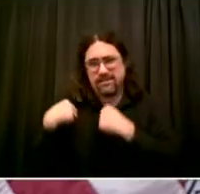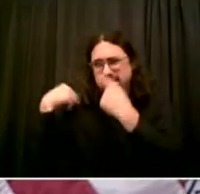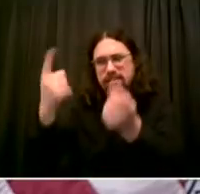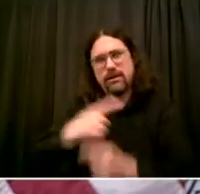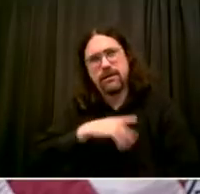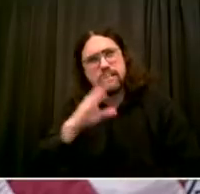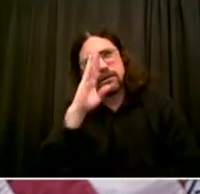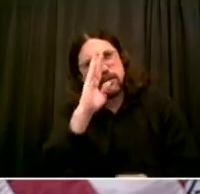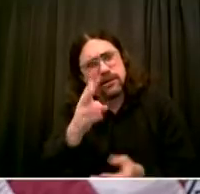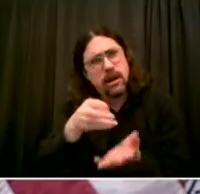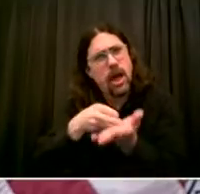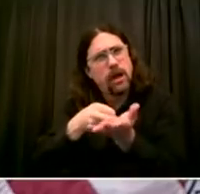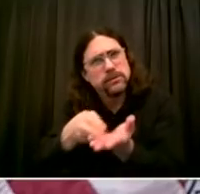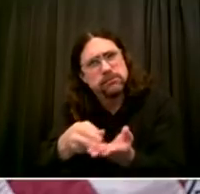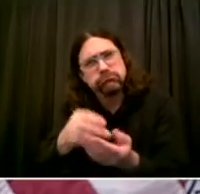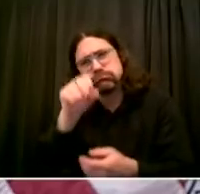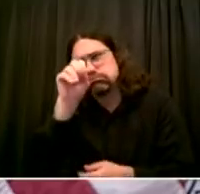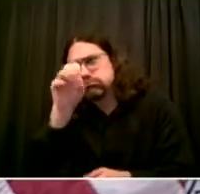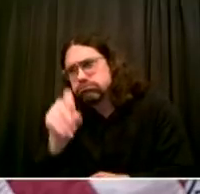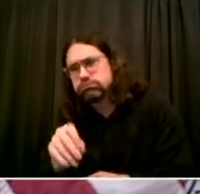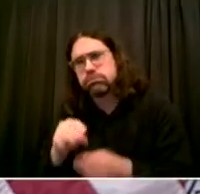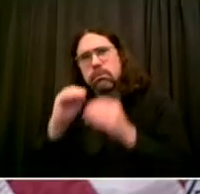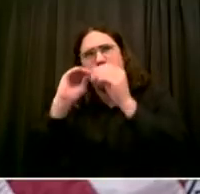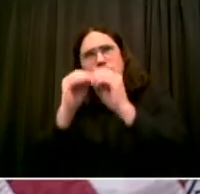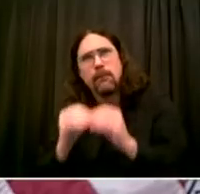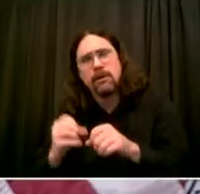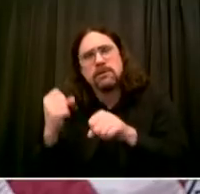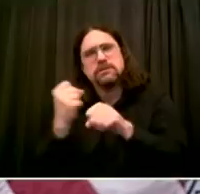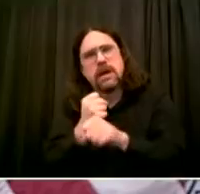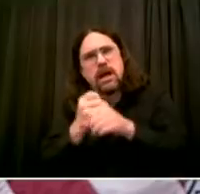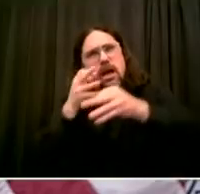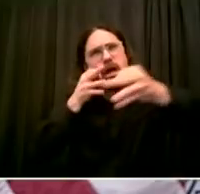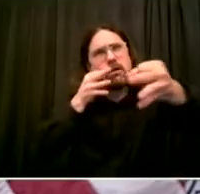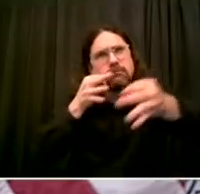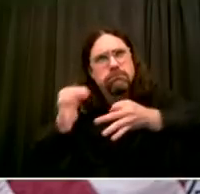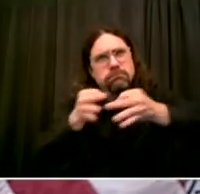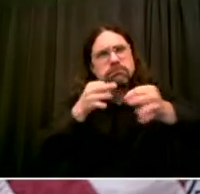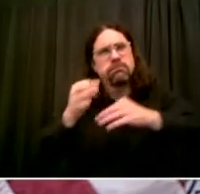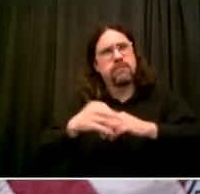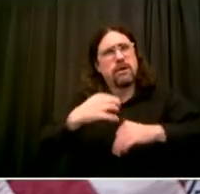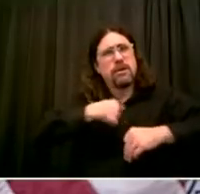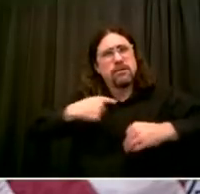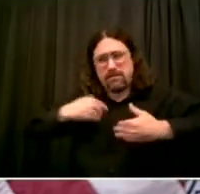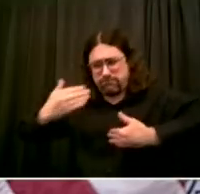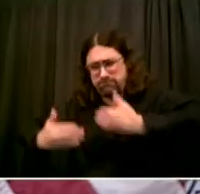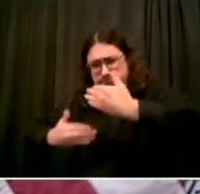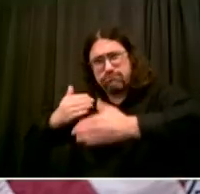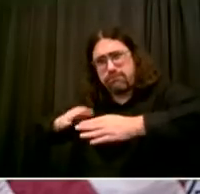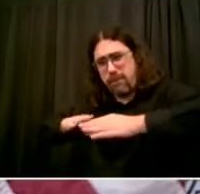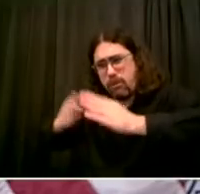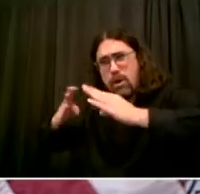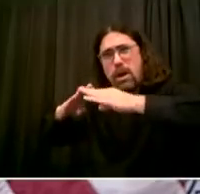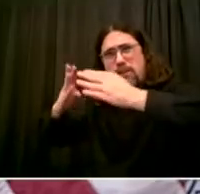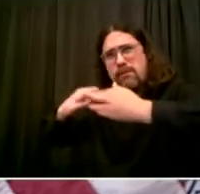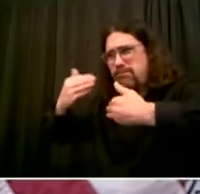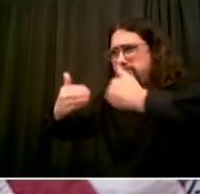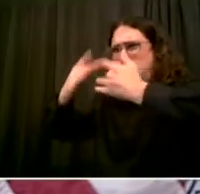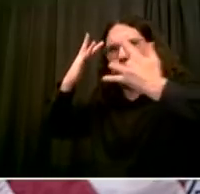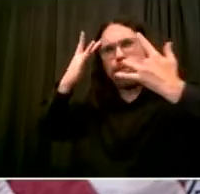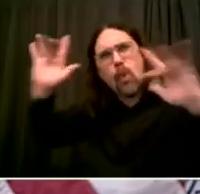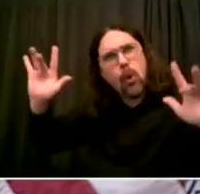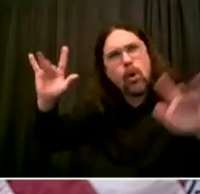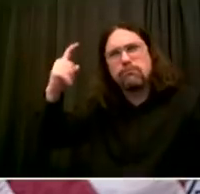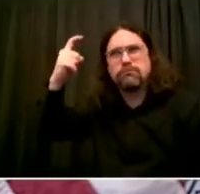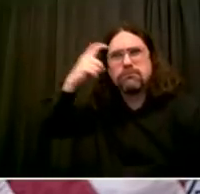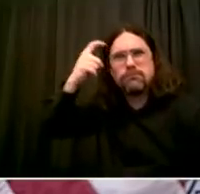we're doing this the smart way. If we keep doing it the smart way, we get to that phase one reopening. do that, we can get to the phase 2 reopening, which